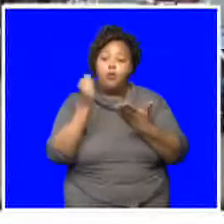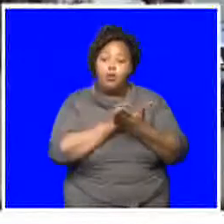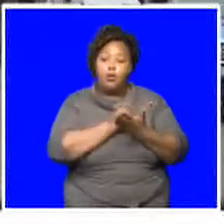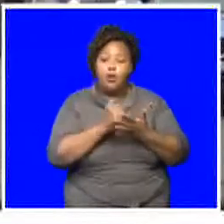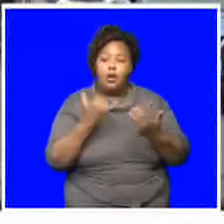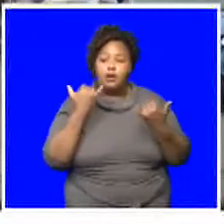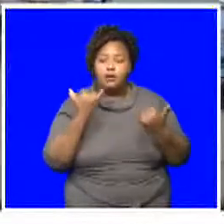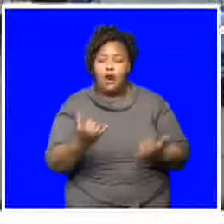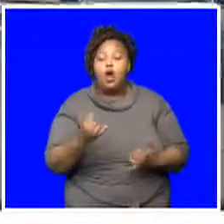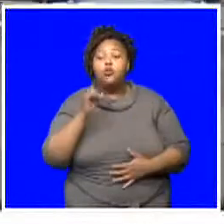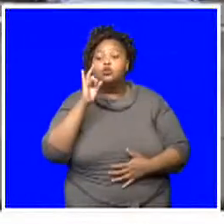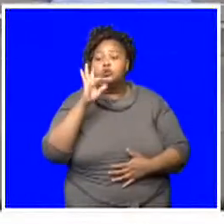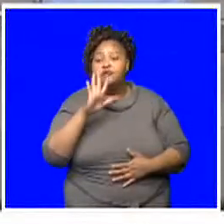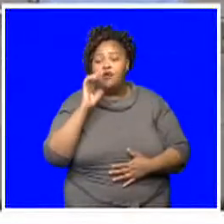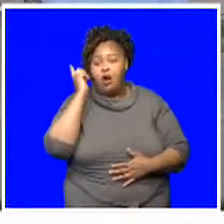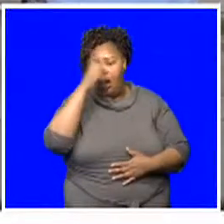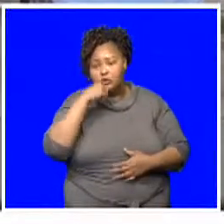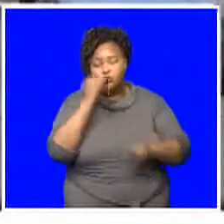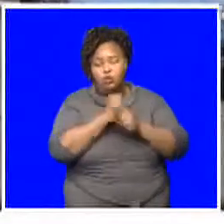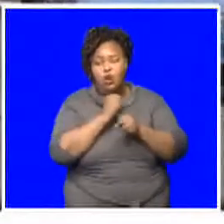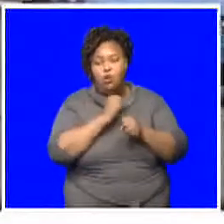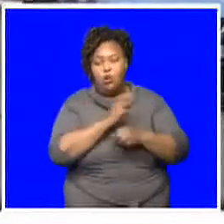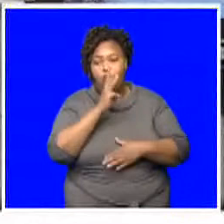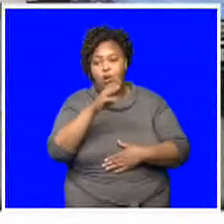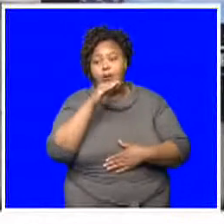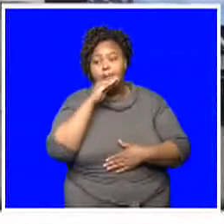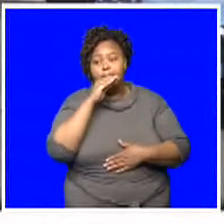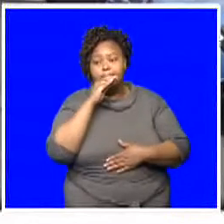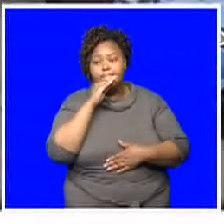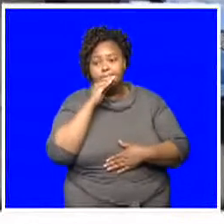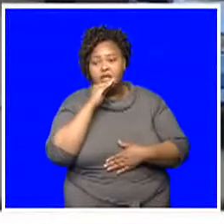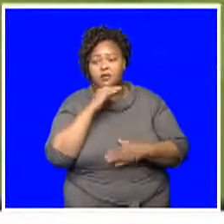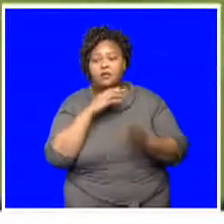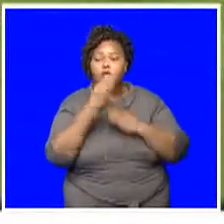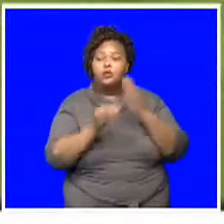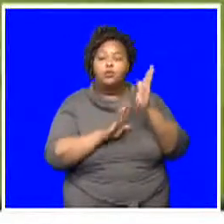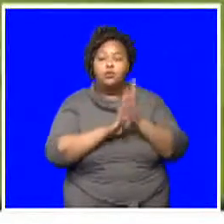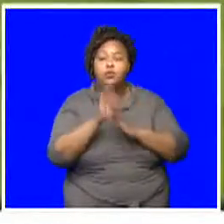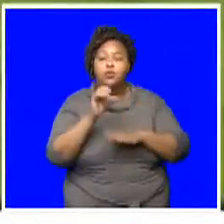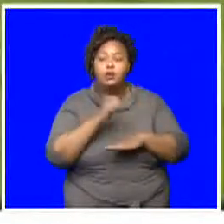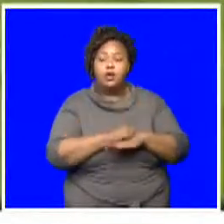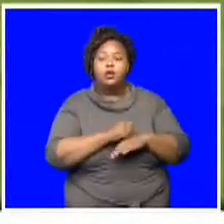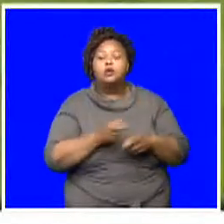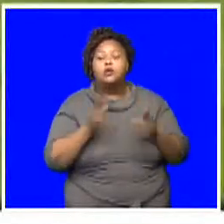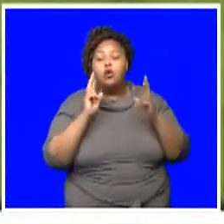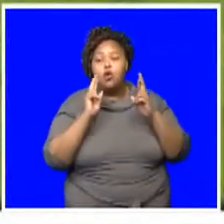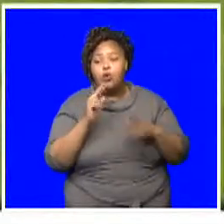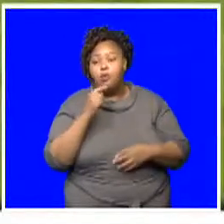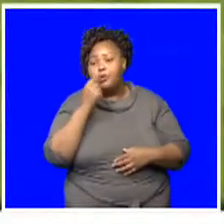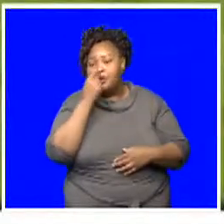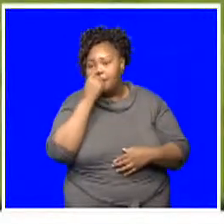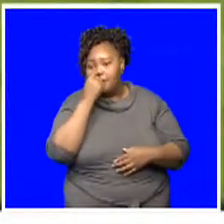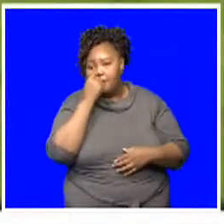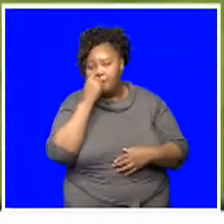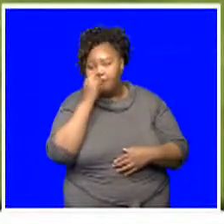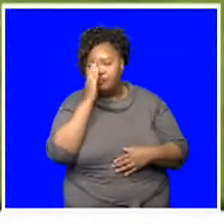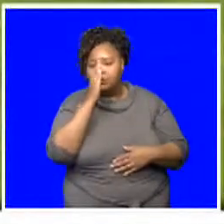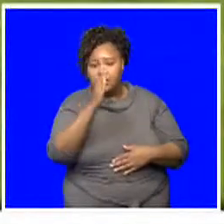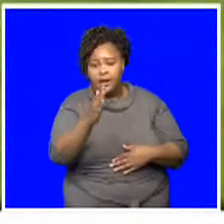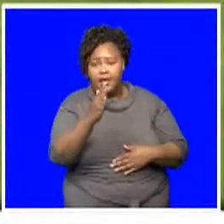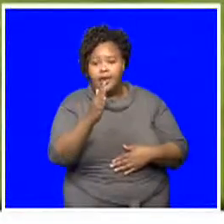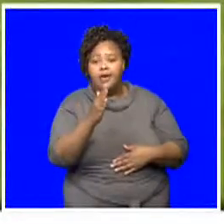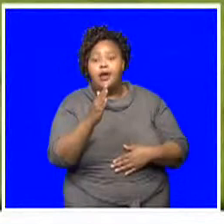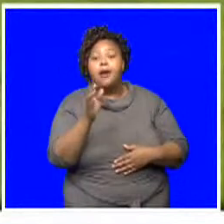the tourism industry. He says he hopes the same for Lavumisa border gate. Umkhankaso lesiwuphakamisile